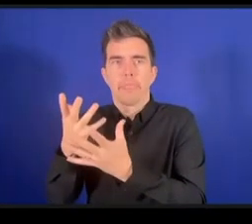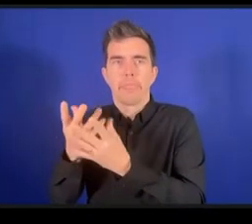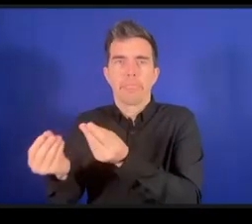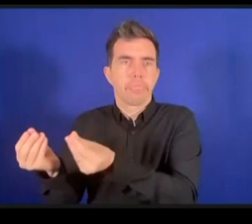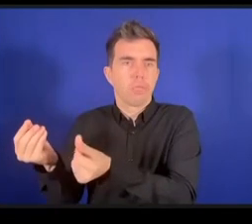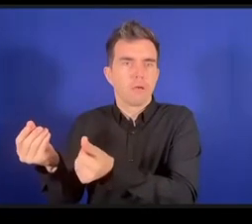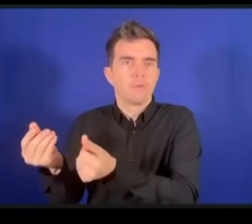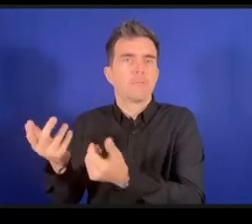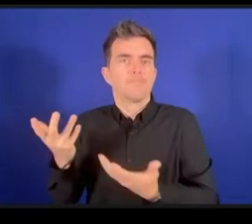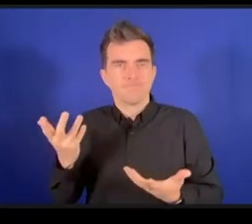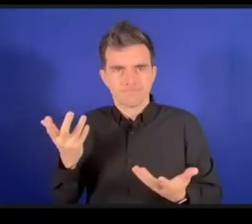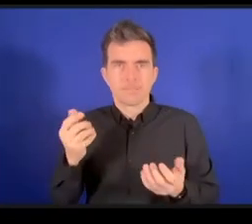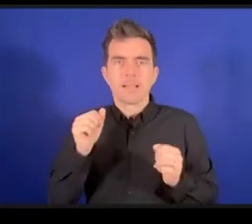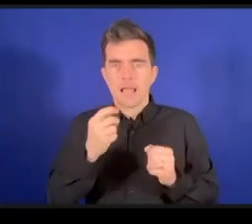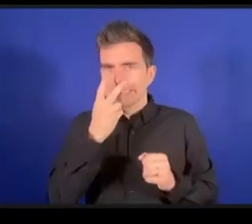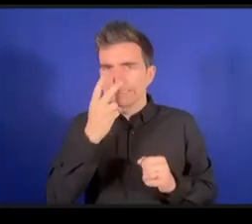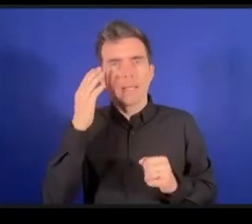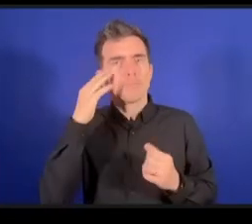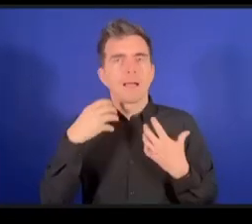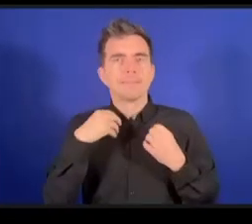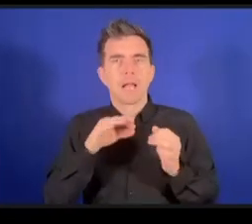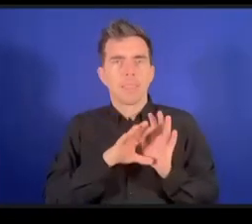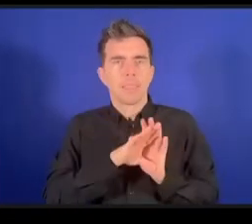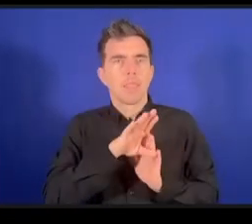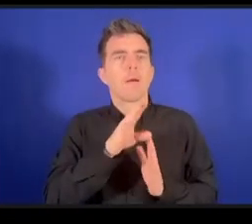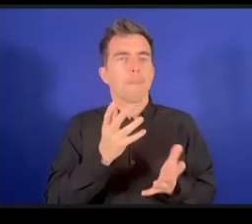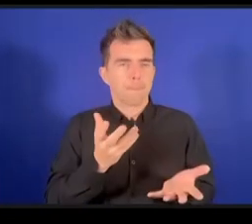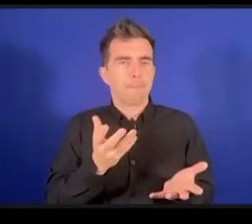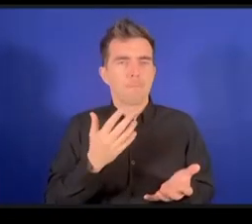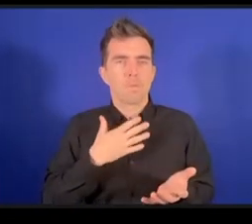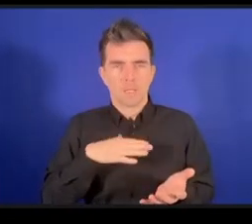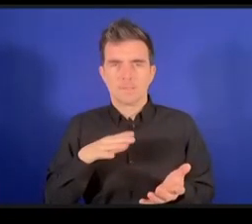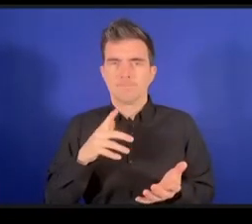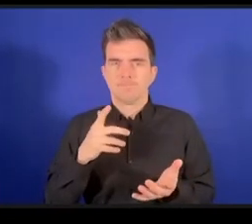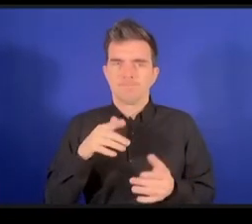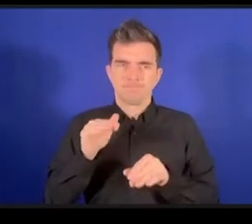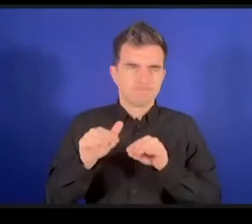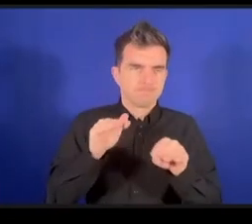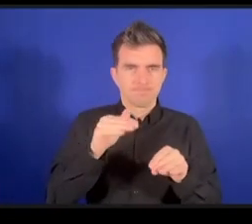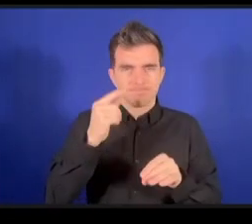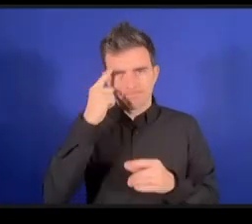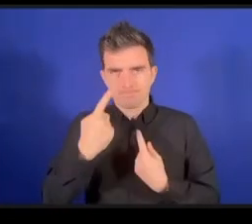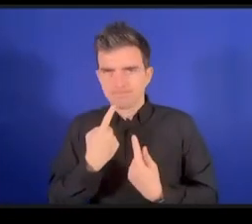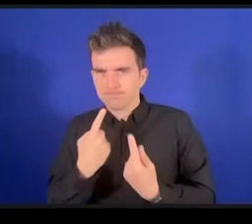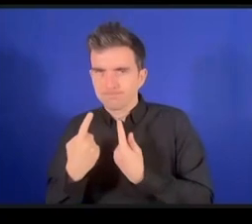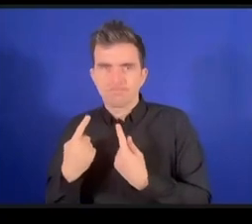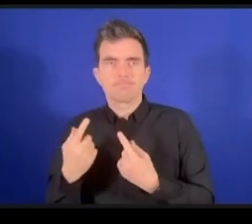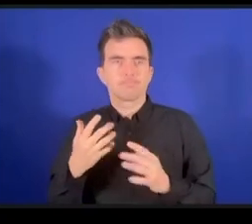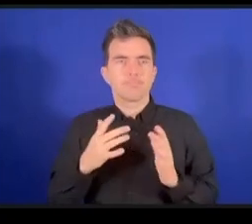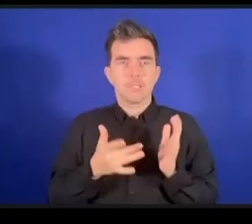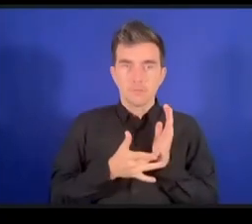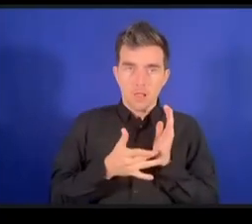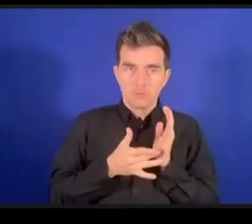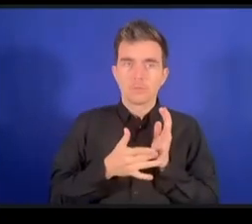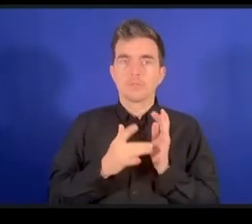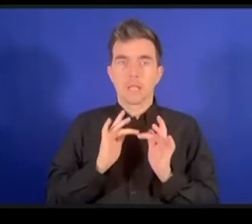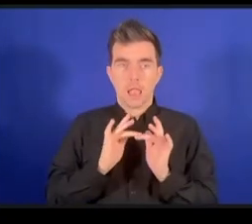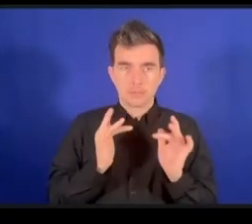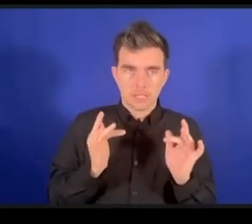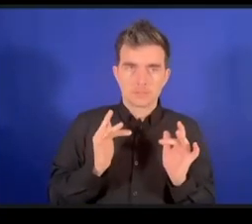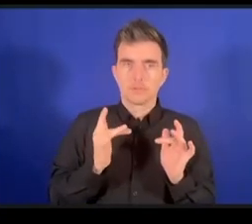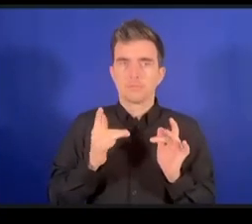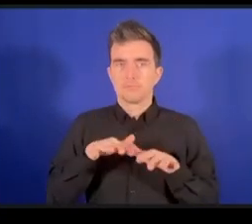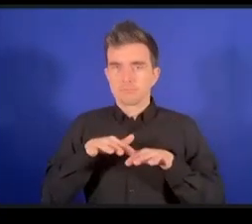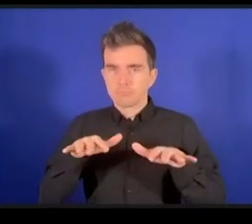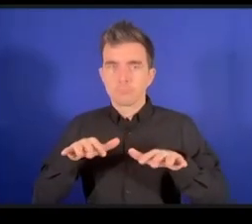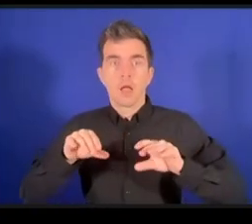educate school students so that the next generation is prepared to do whatever is needed to ensure the world is a livable space in the